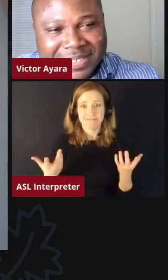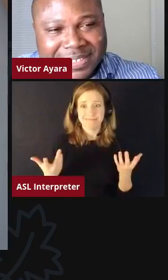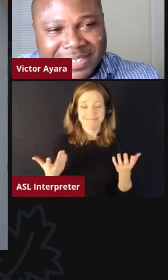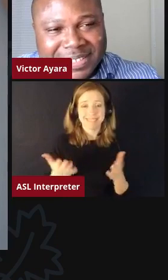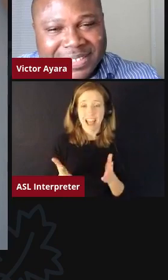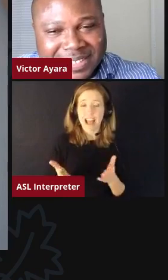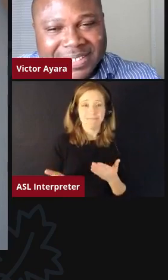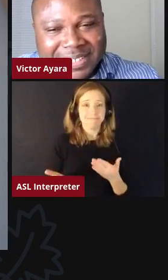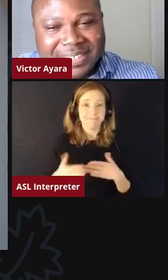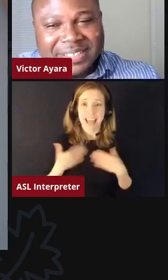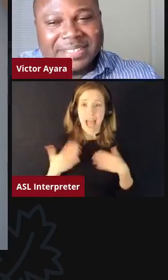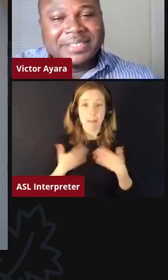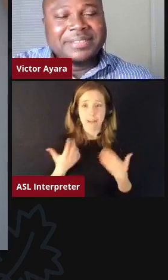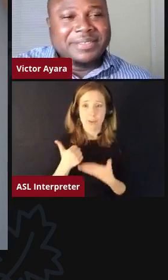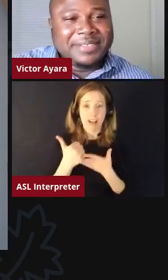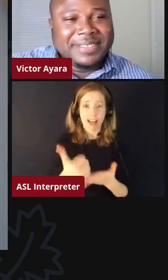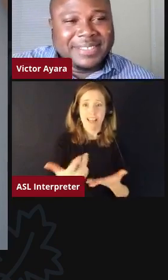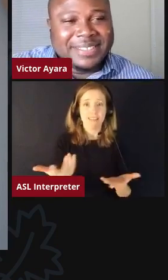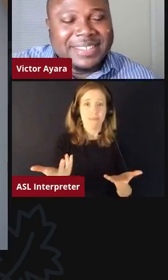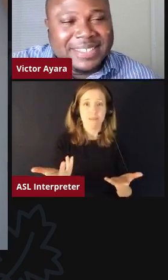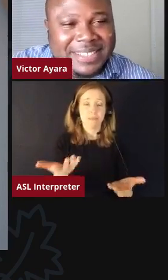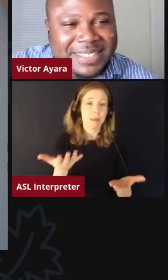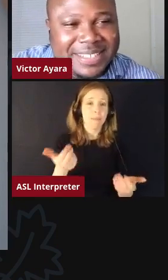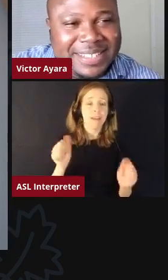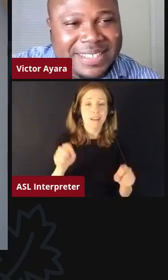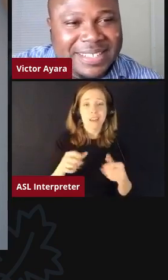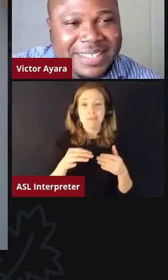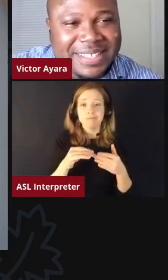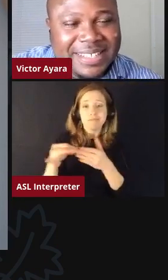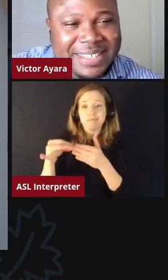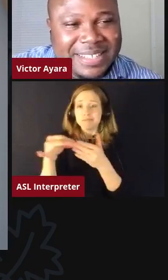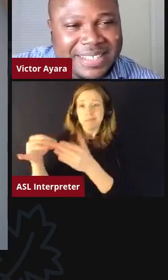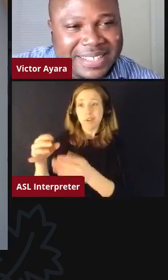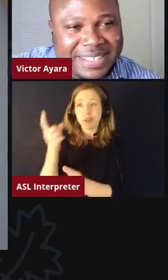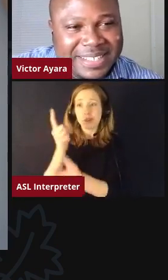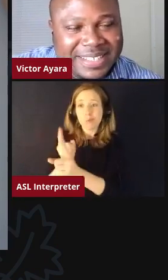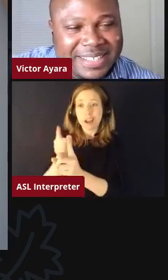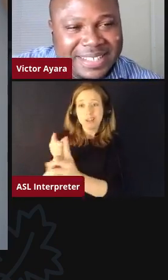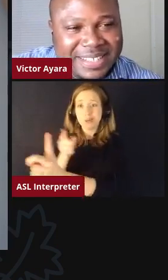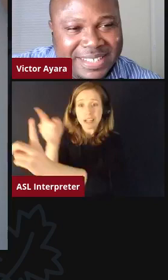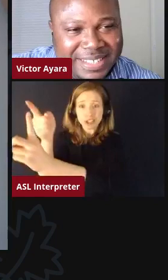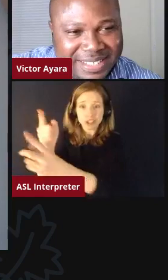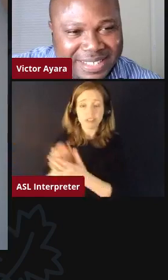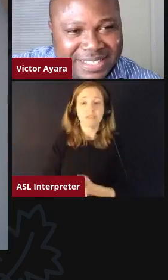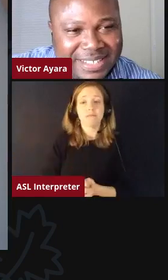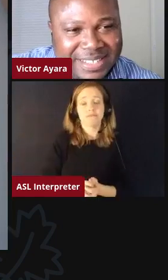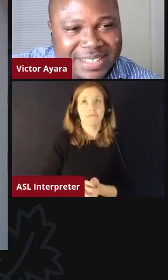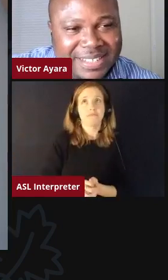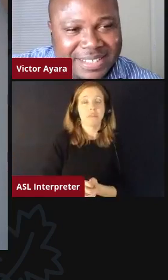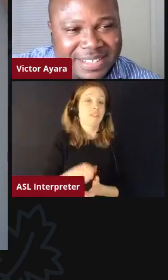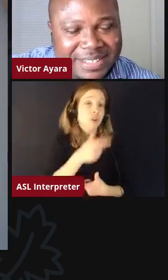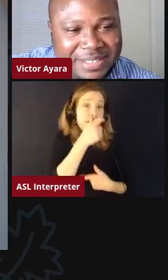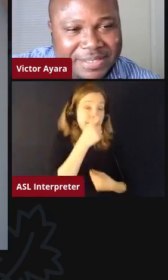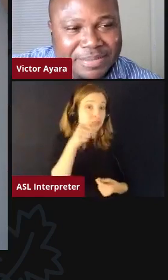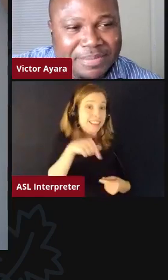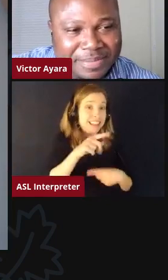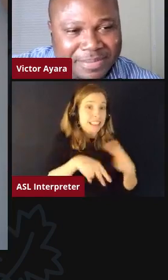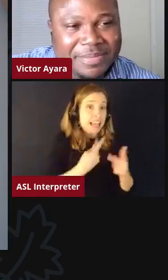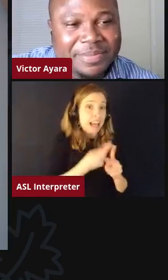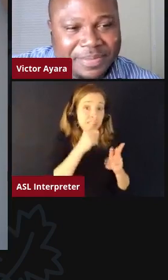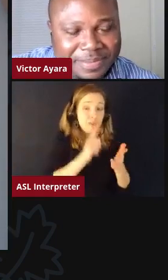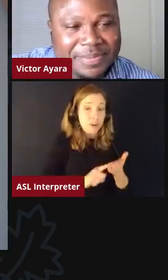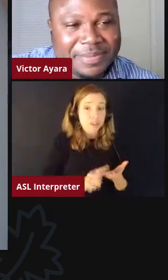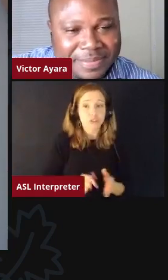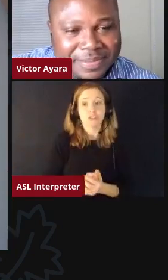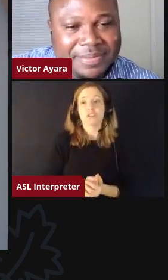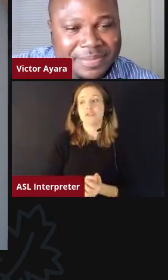direction if I could help you. If you're someone who is just interested in this research, what could it do for your community? Things